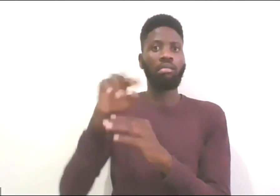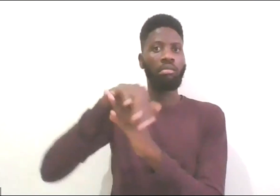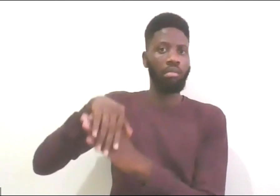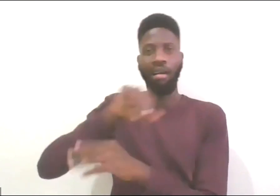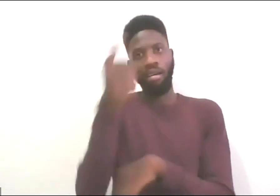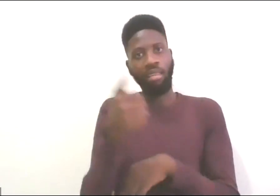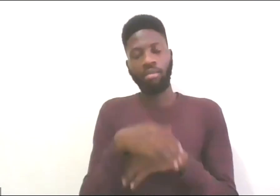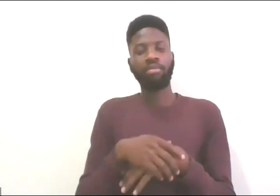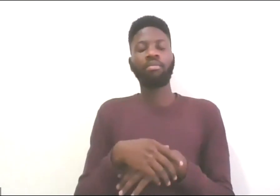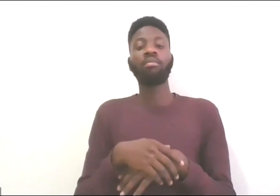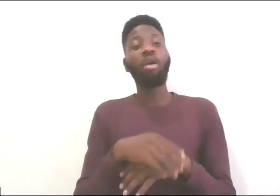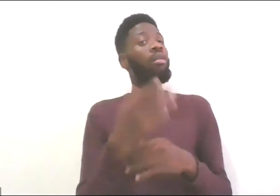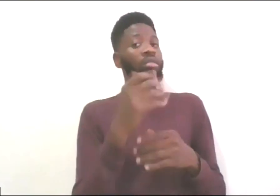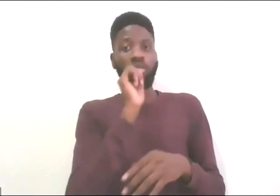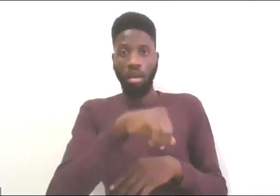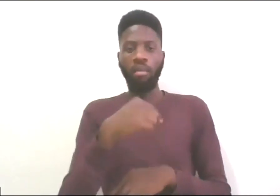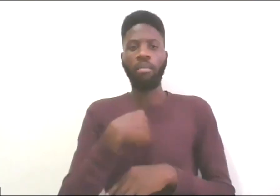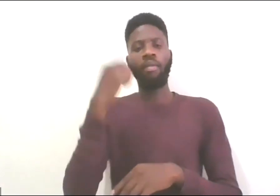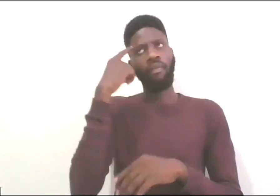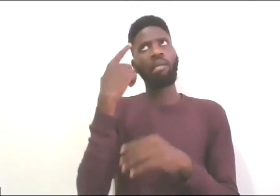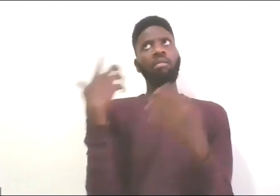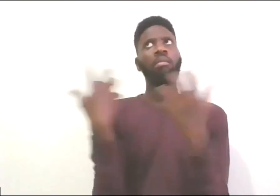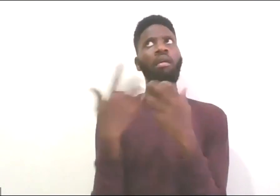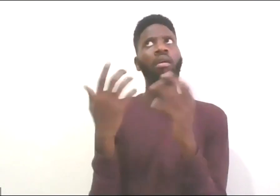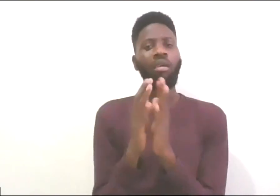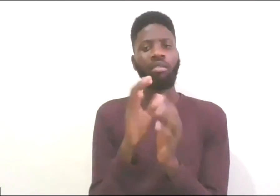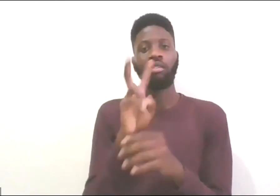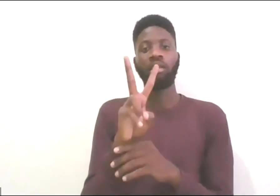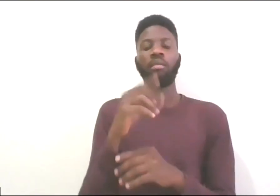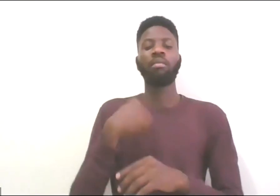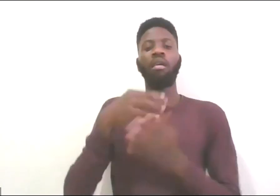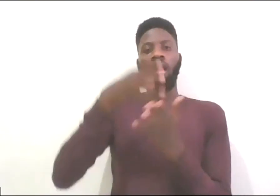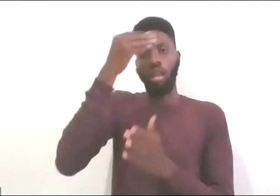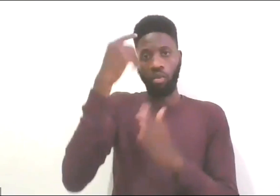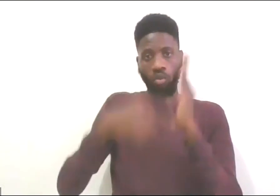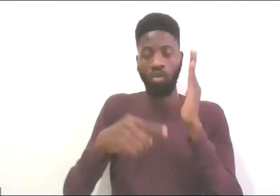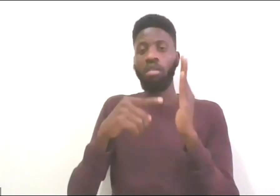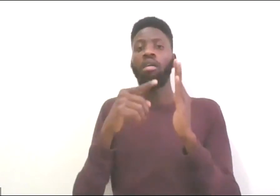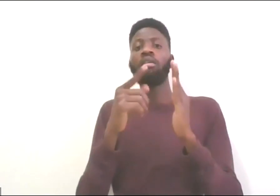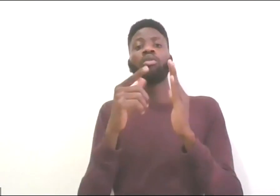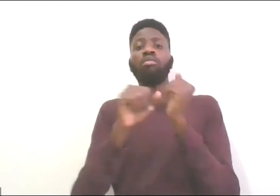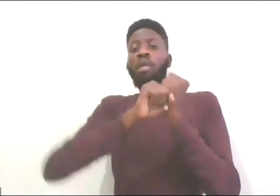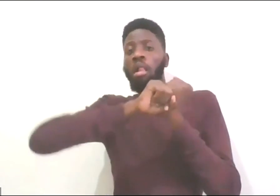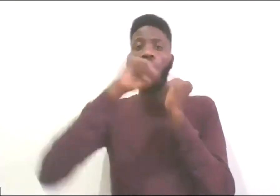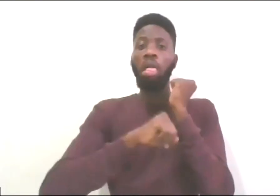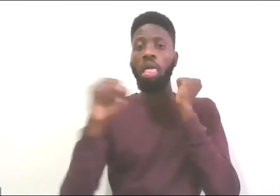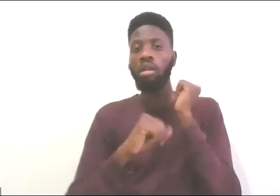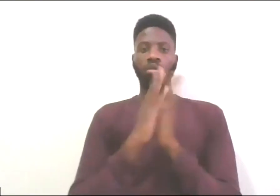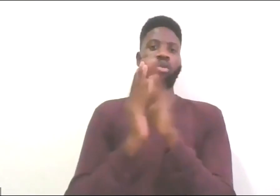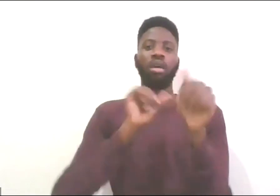Yeah, I don't know. I think it's related. I learned not to oversell yourself